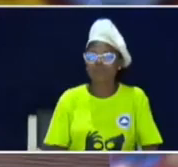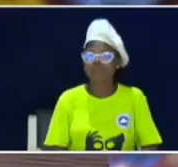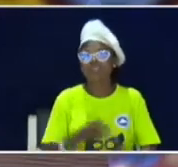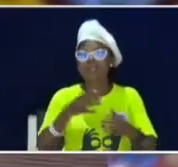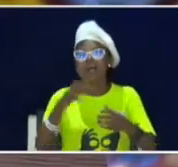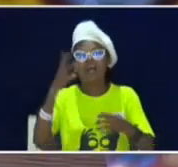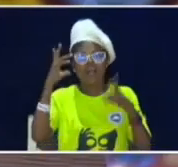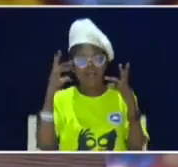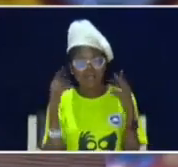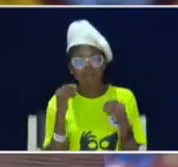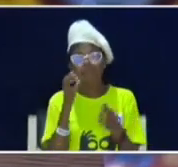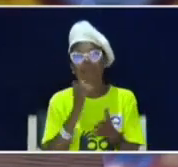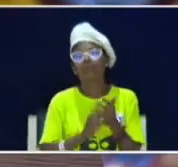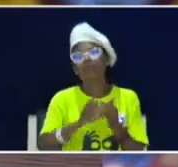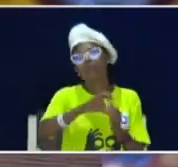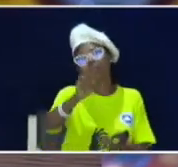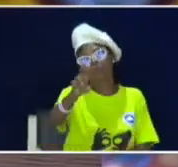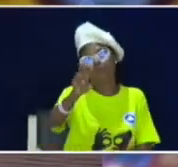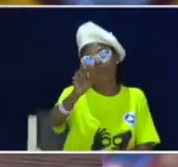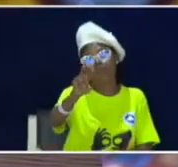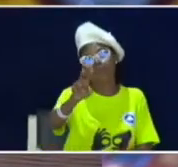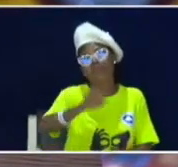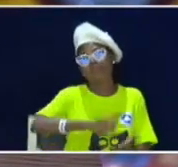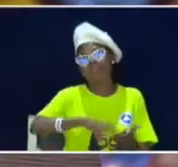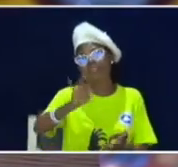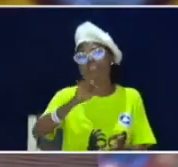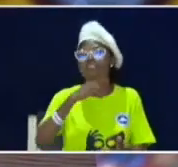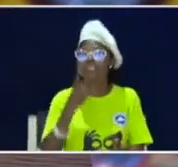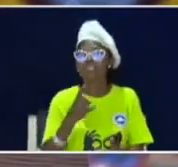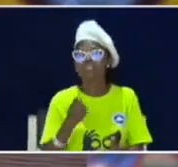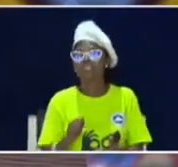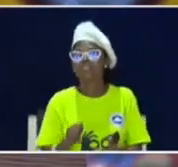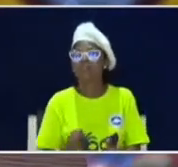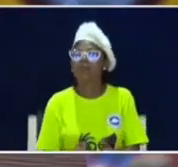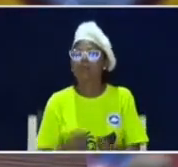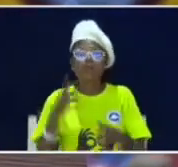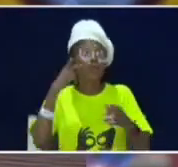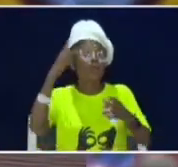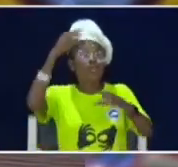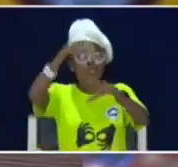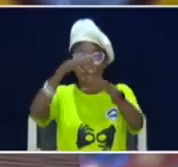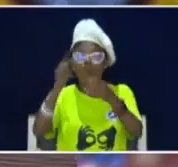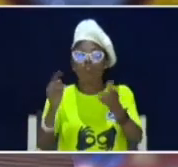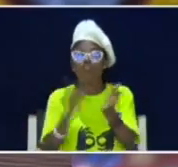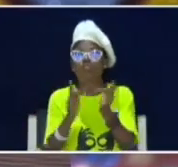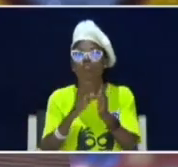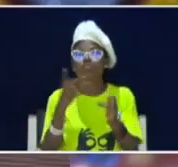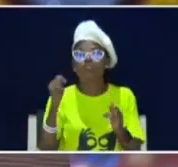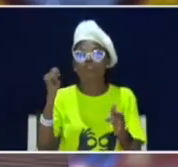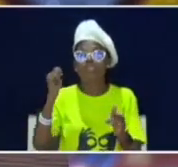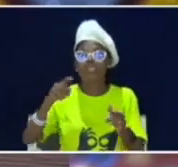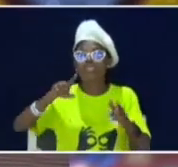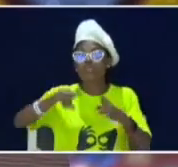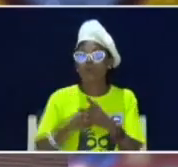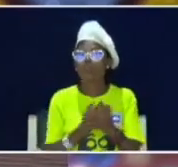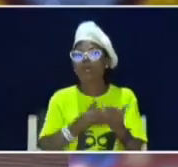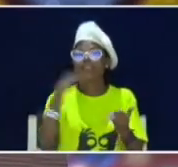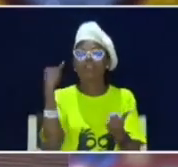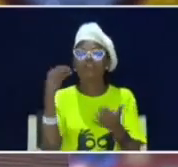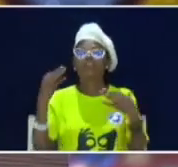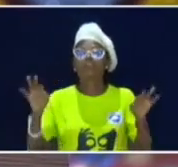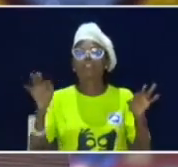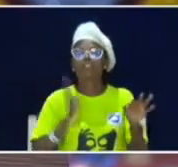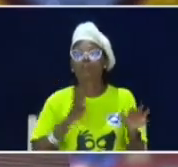Hebrews 12 verse 2 says, looking up to Jesus, the author and the finisher of our faith. Number 4, how to mount up on eagle's